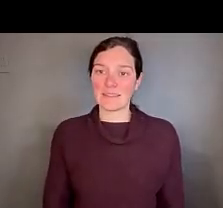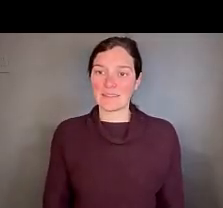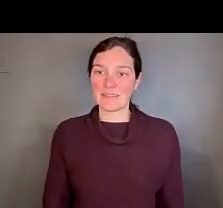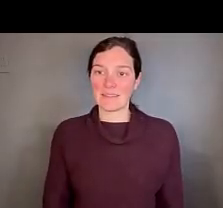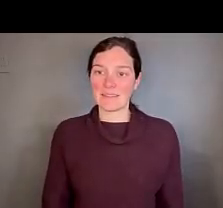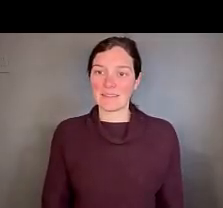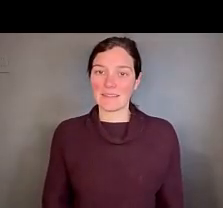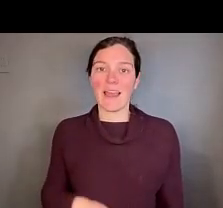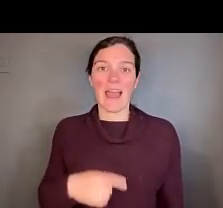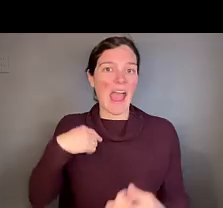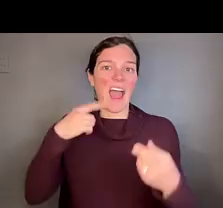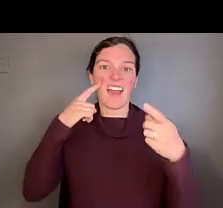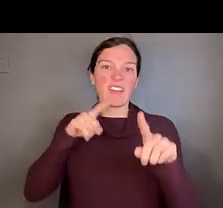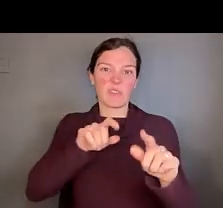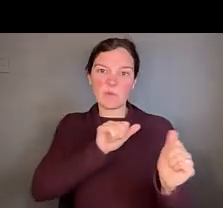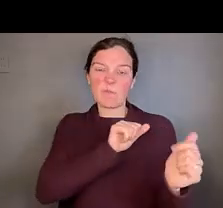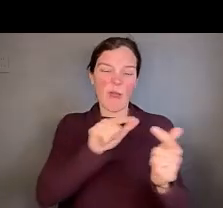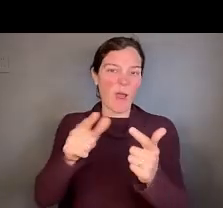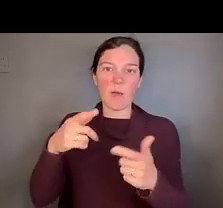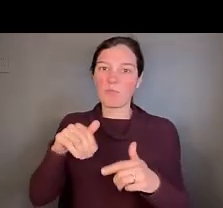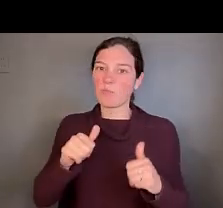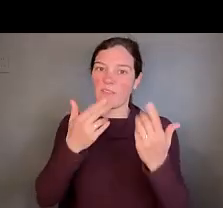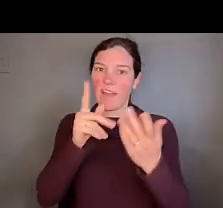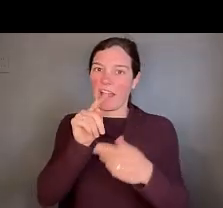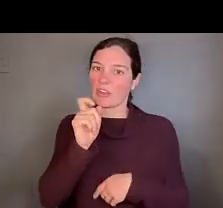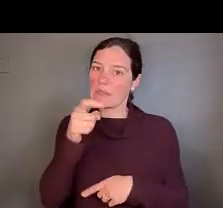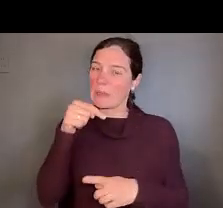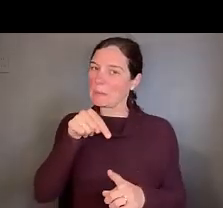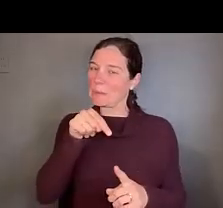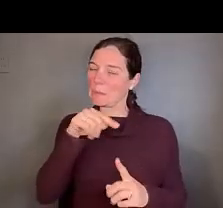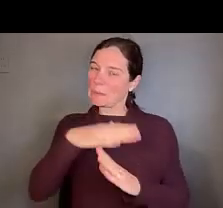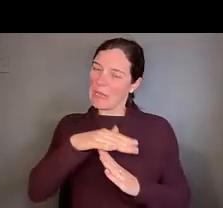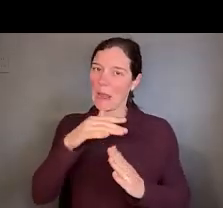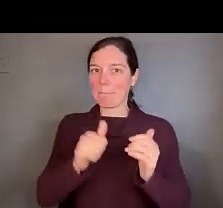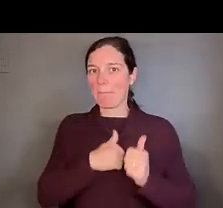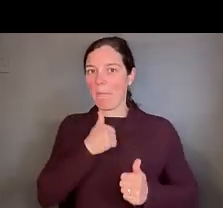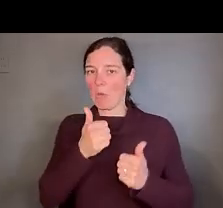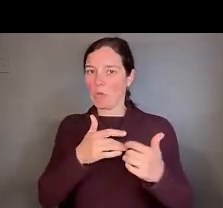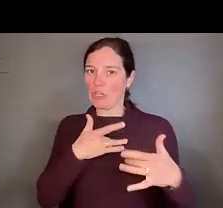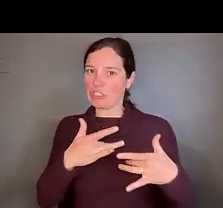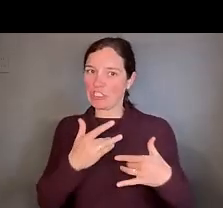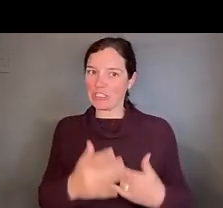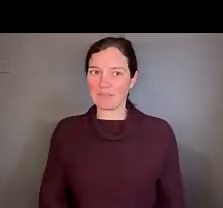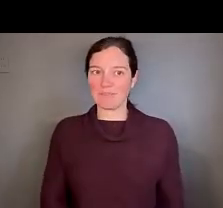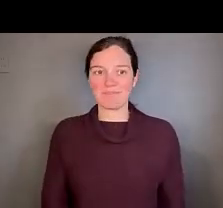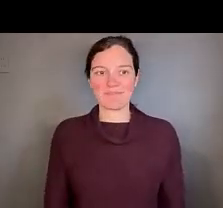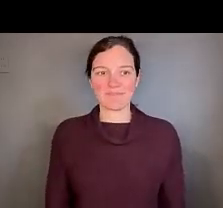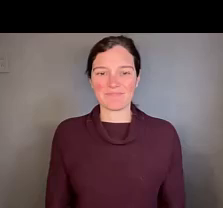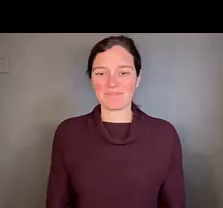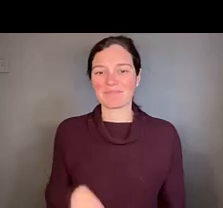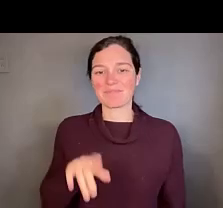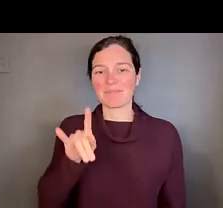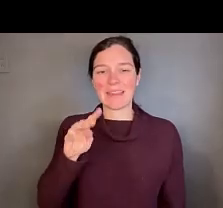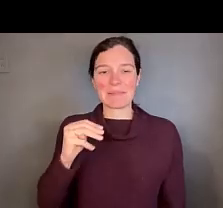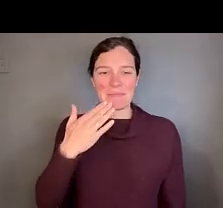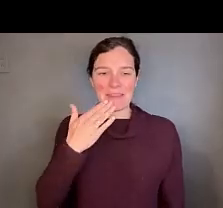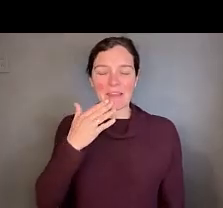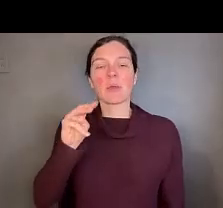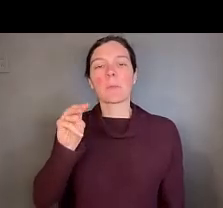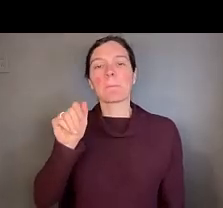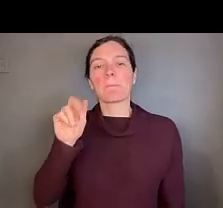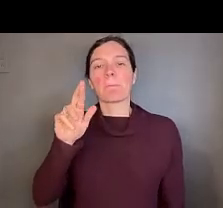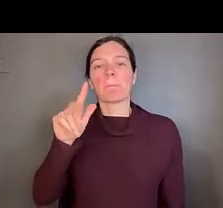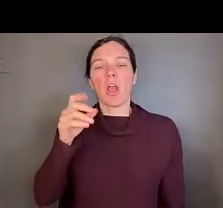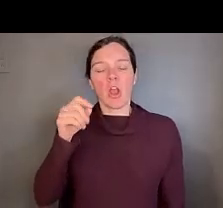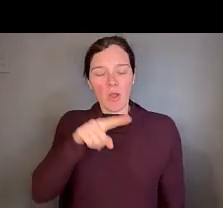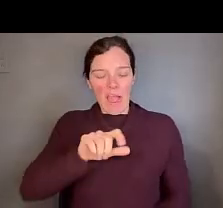I think I agree with all of them as well. I think the provider tax is the most concerning. Okay, thank you. I'm going to start with Margot again.